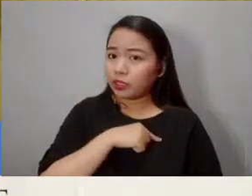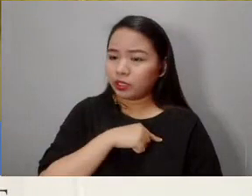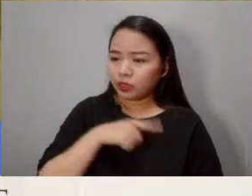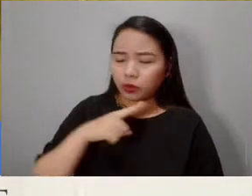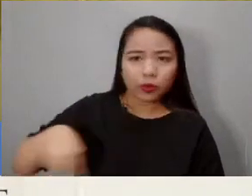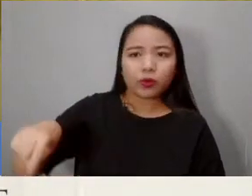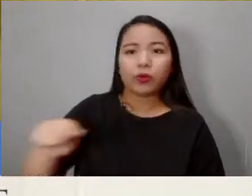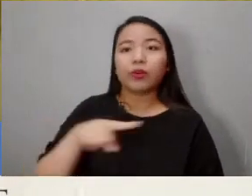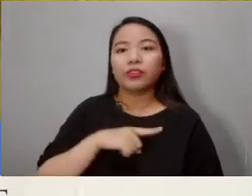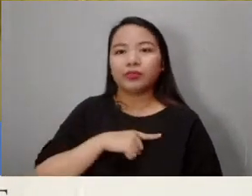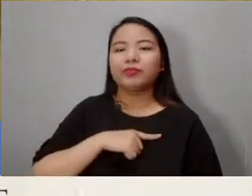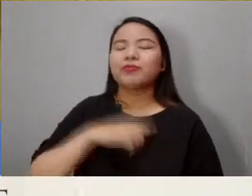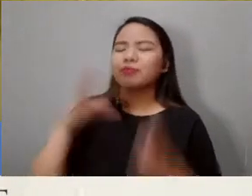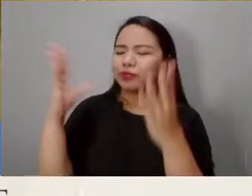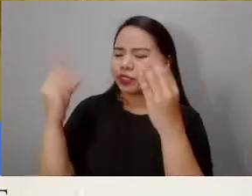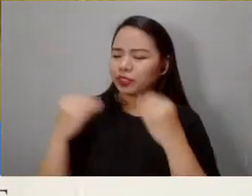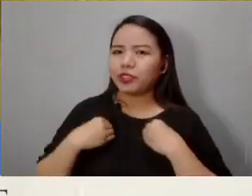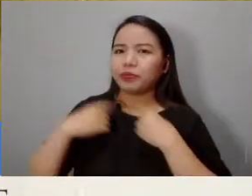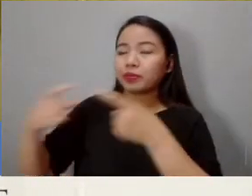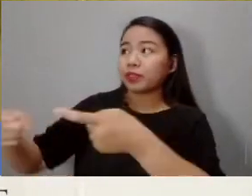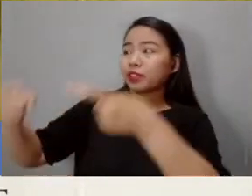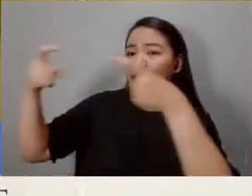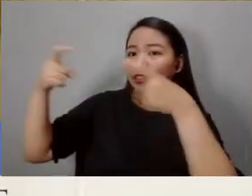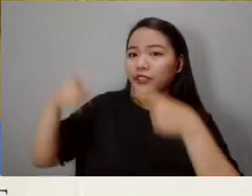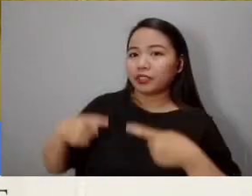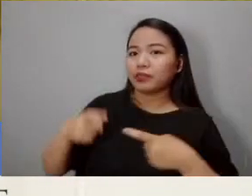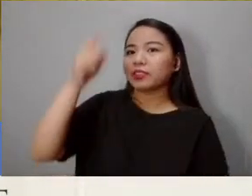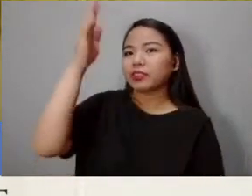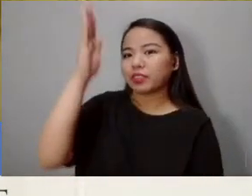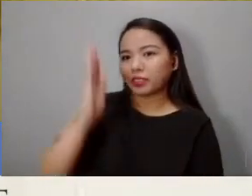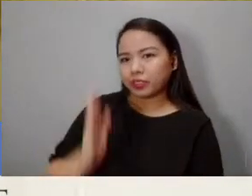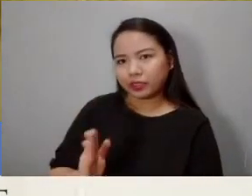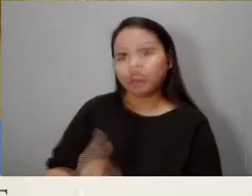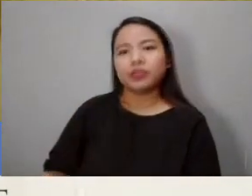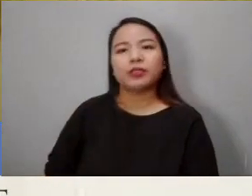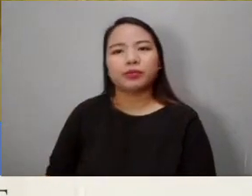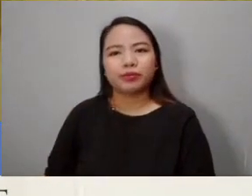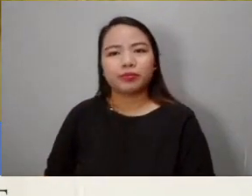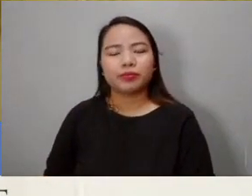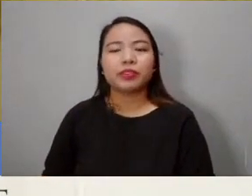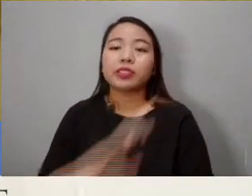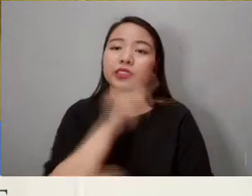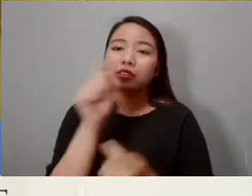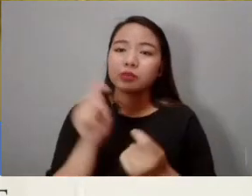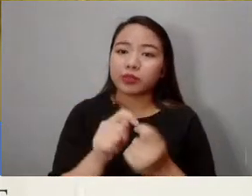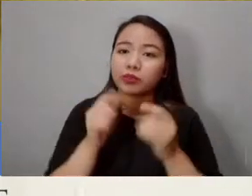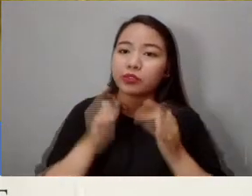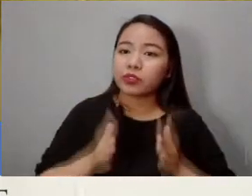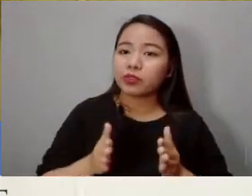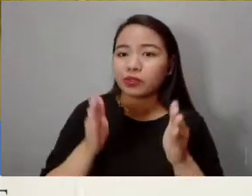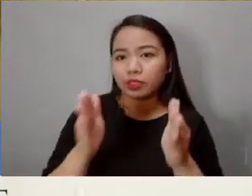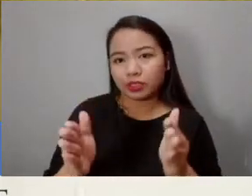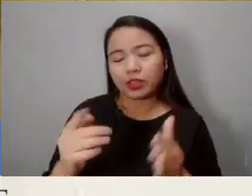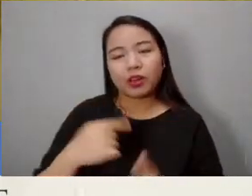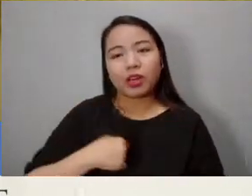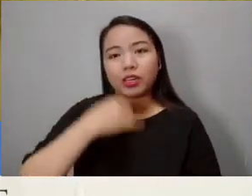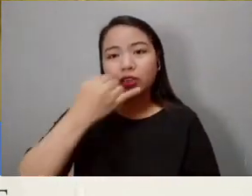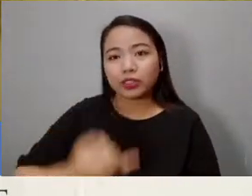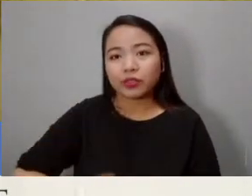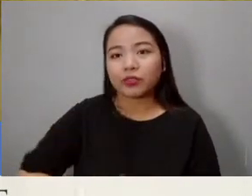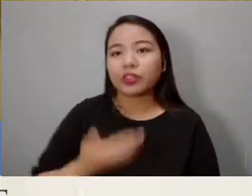gifts from God. In a particular way, I invite you to